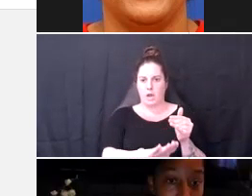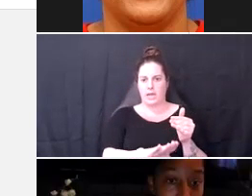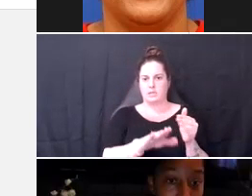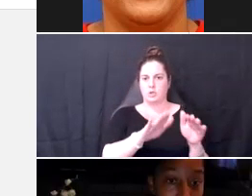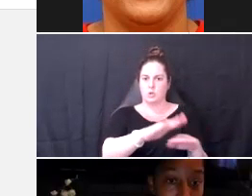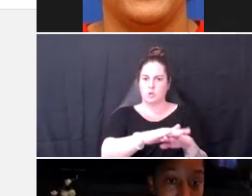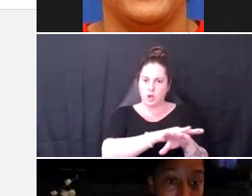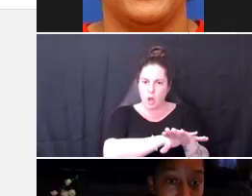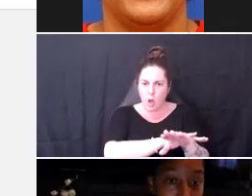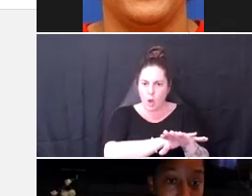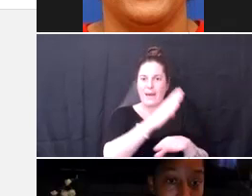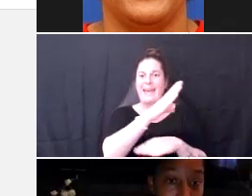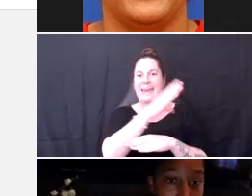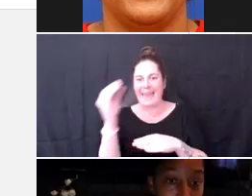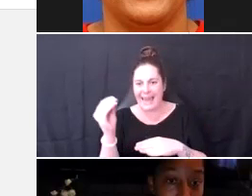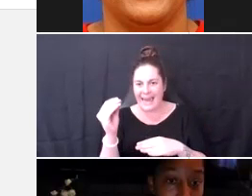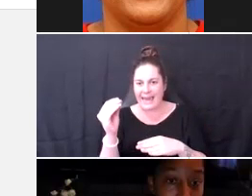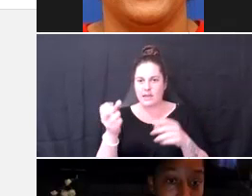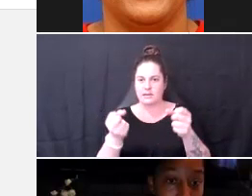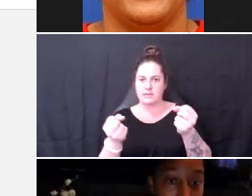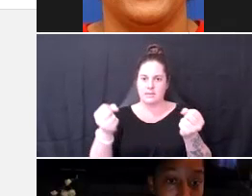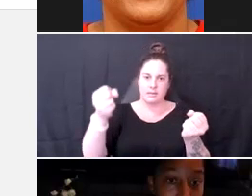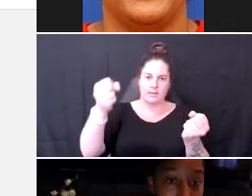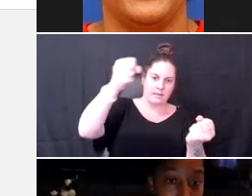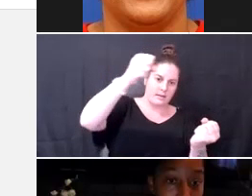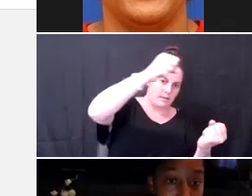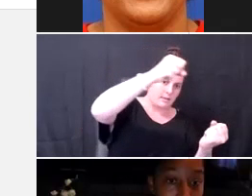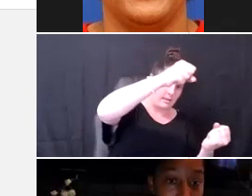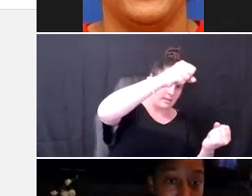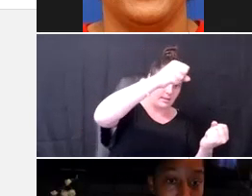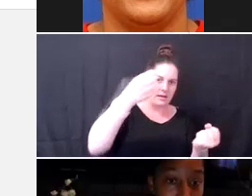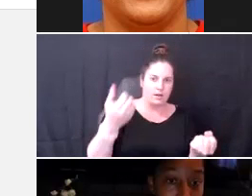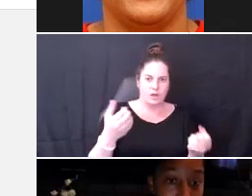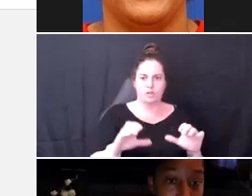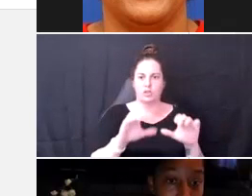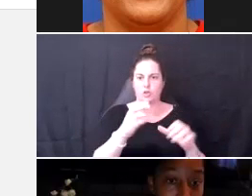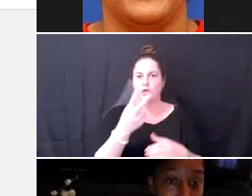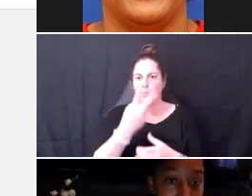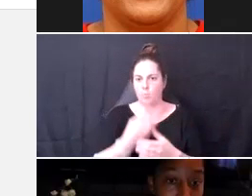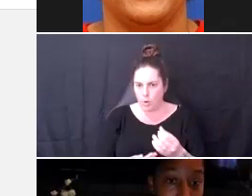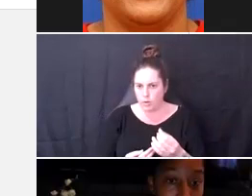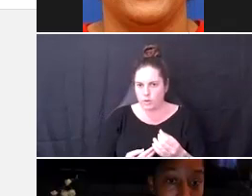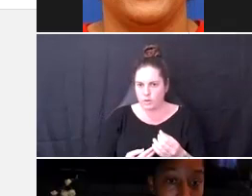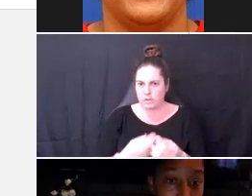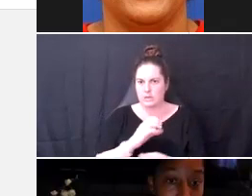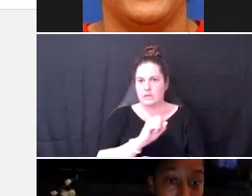steer the wheel to navigate that curve. So you'll be changing both speed and direction, okay? All